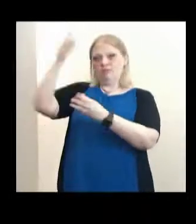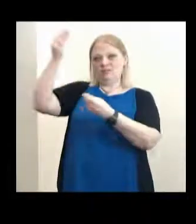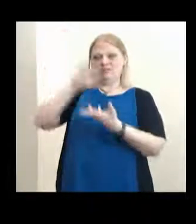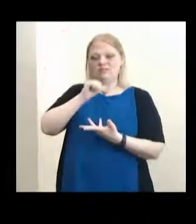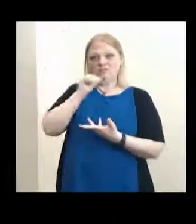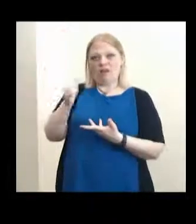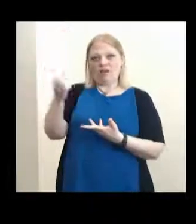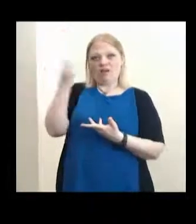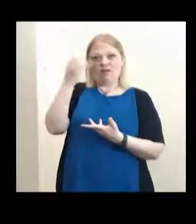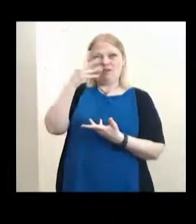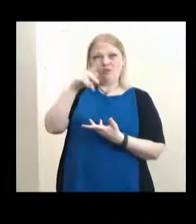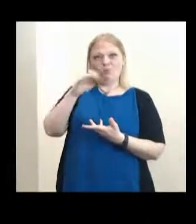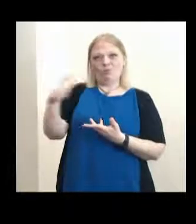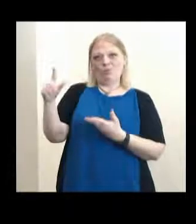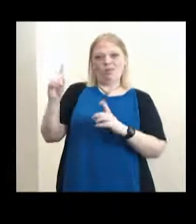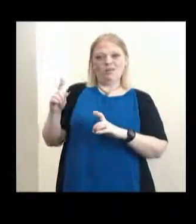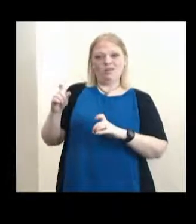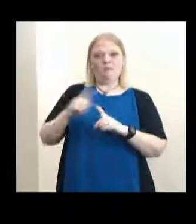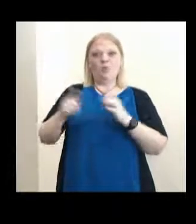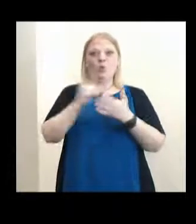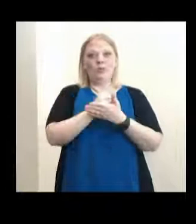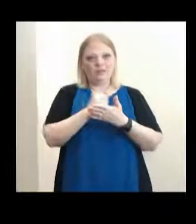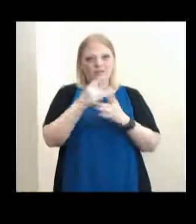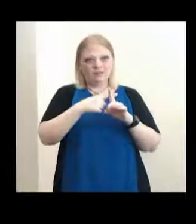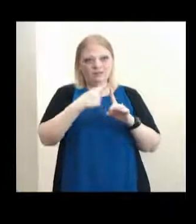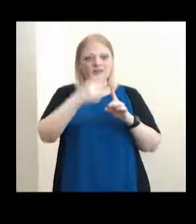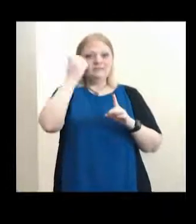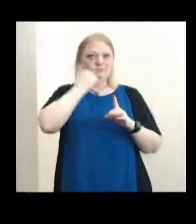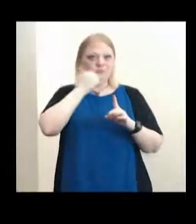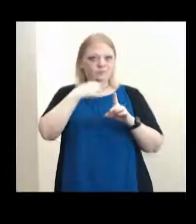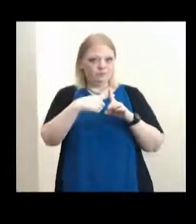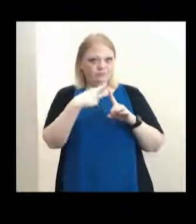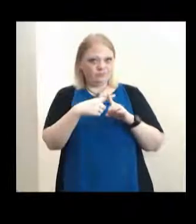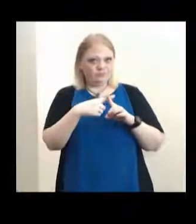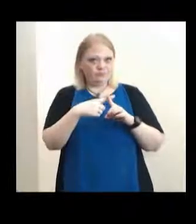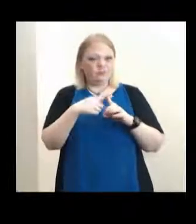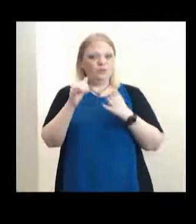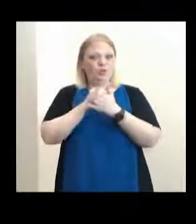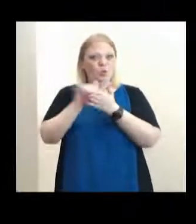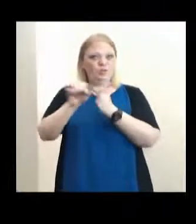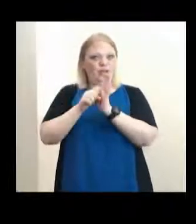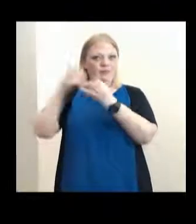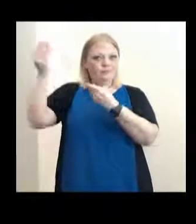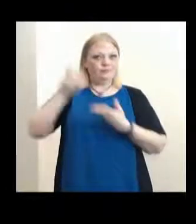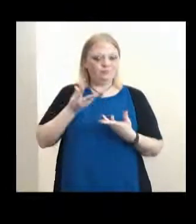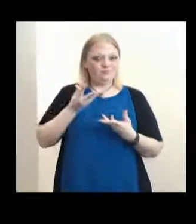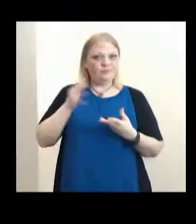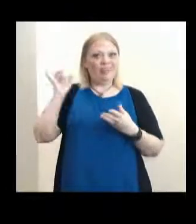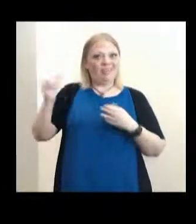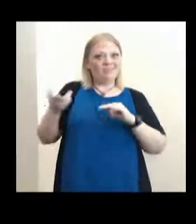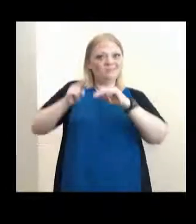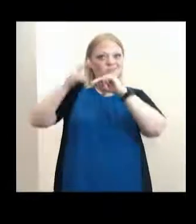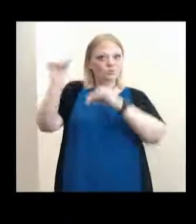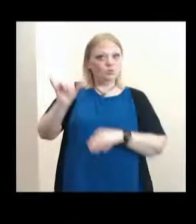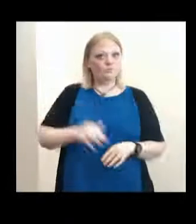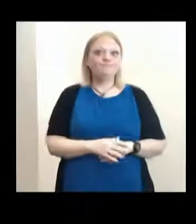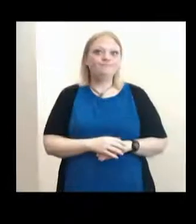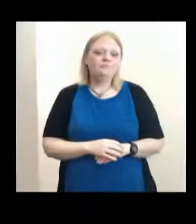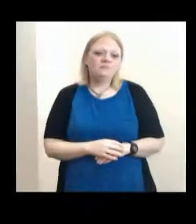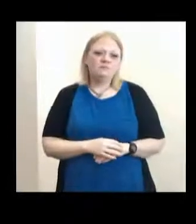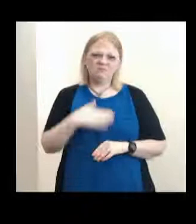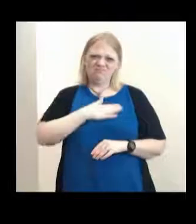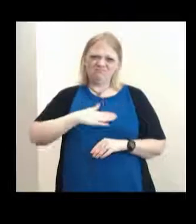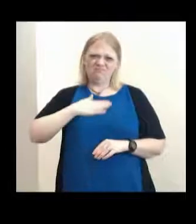testing. But the weekly positivity rate, the daily positivity rate as provided by New York State is going up too. So